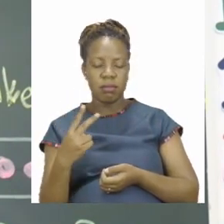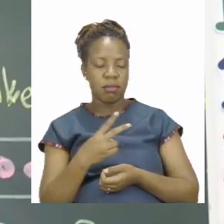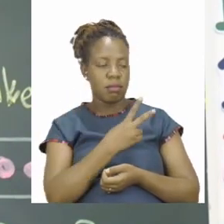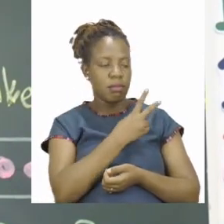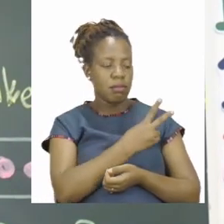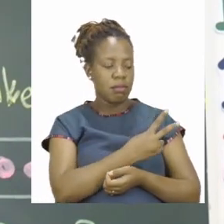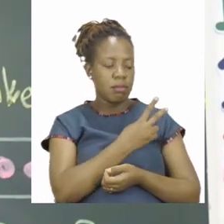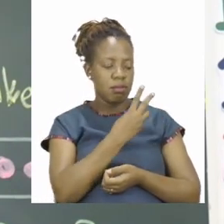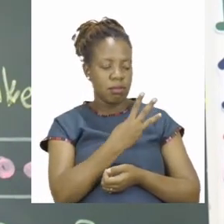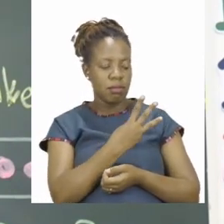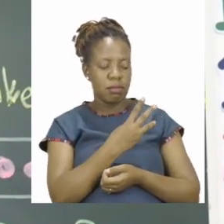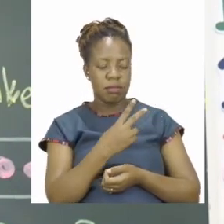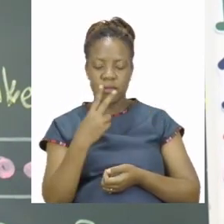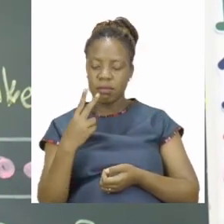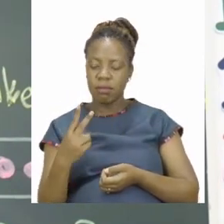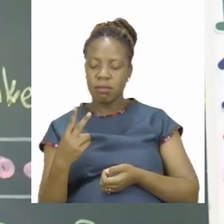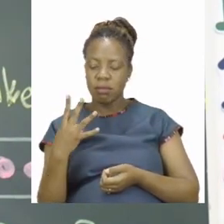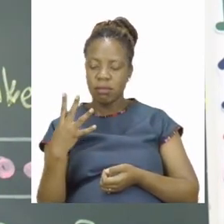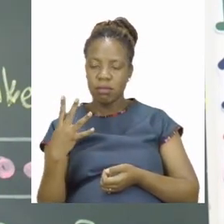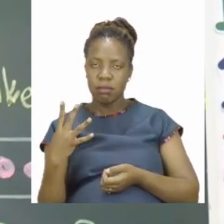22, 23,